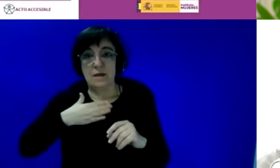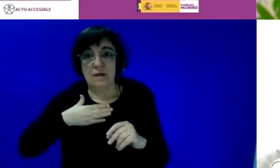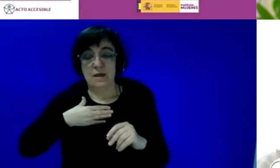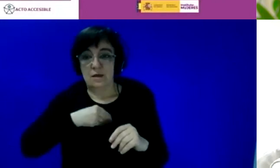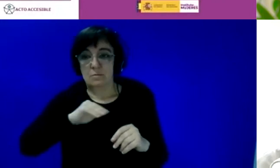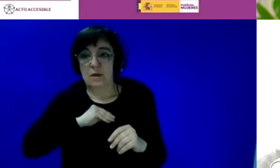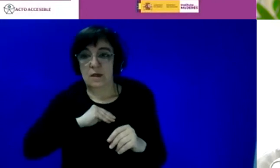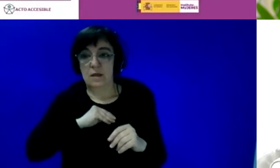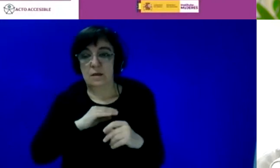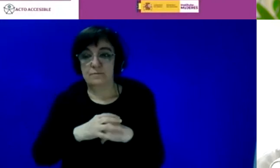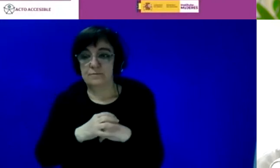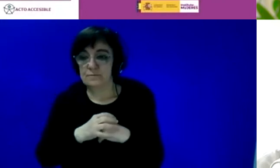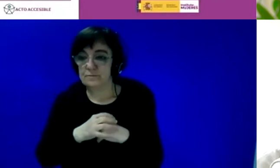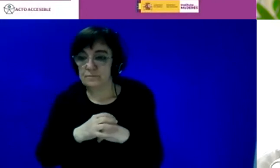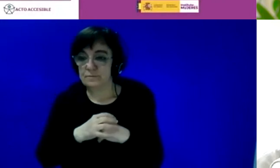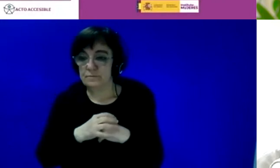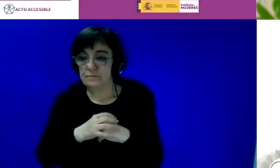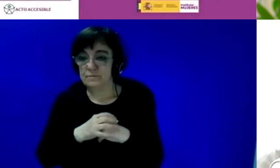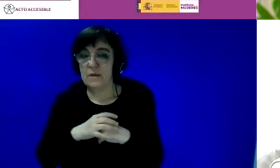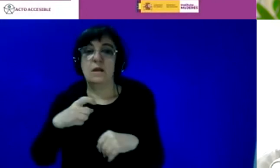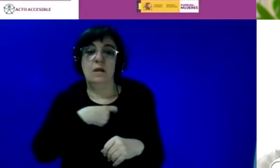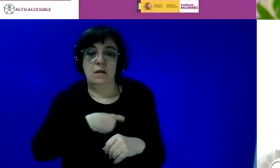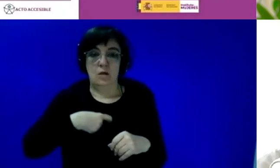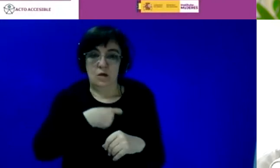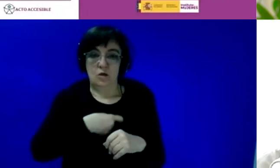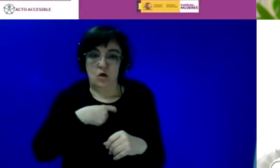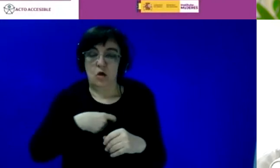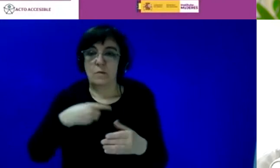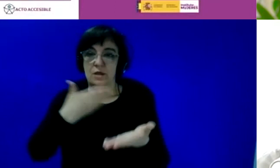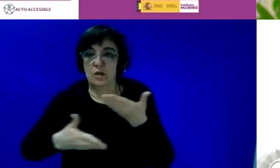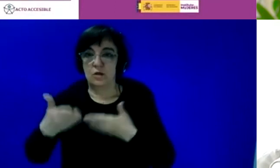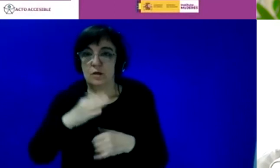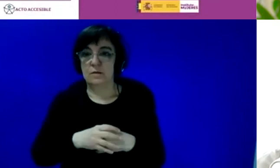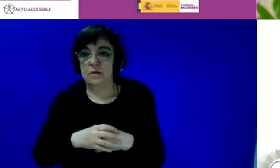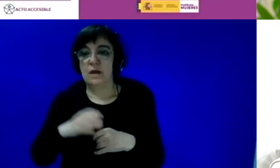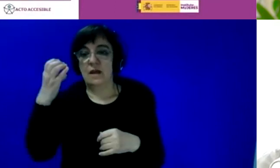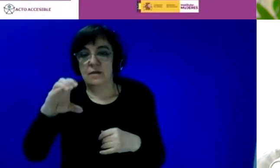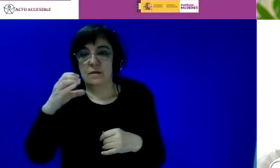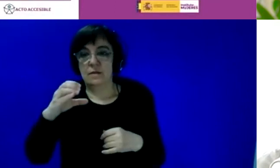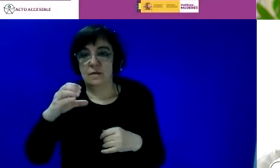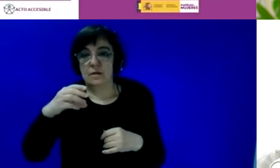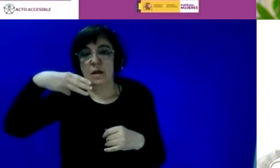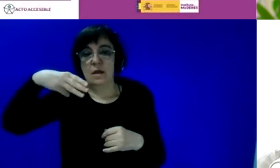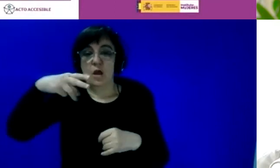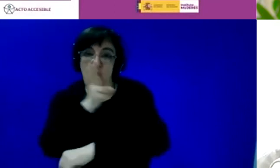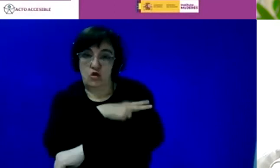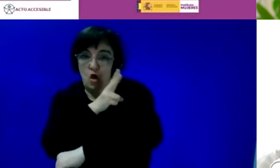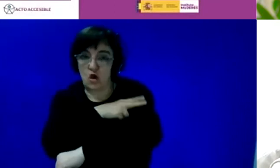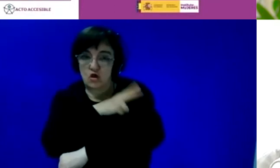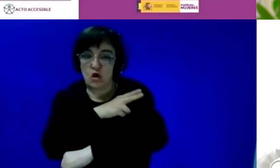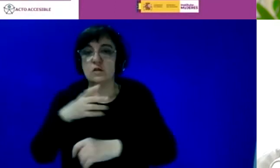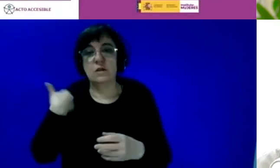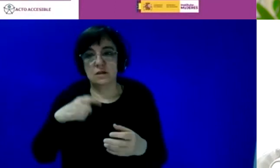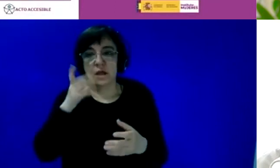to read the response from Spain, from the Commission, the